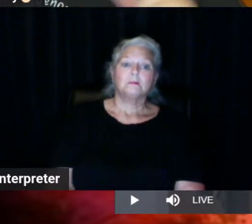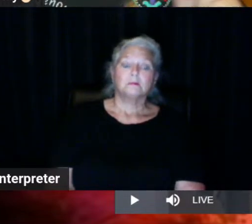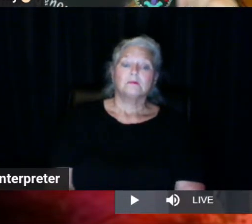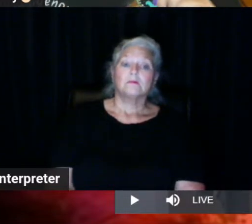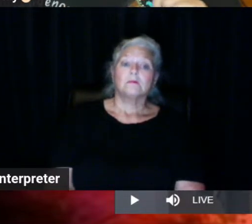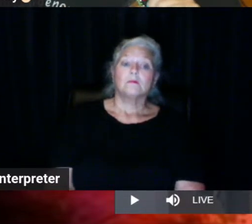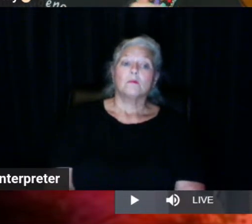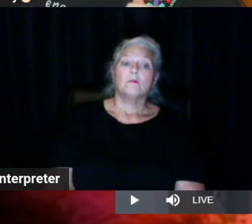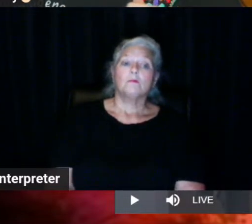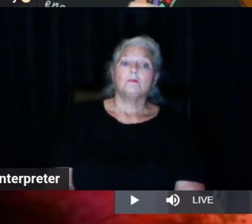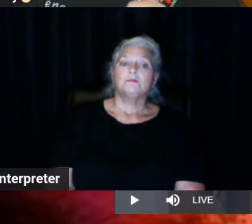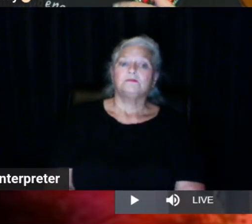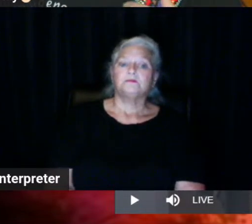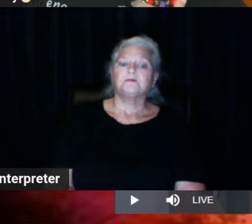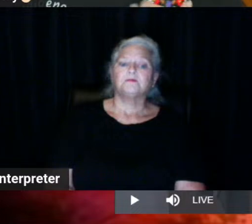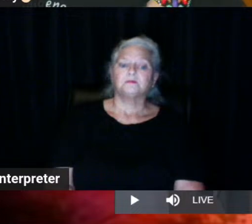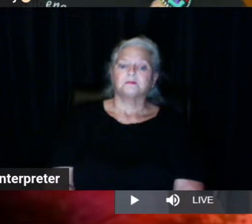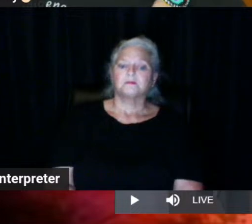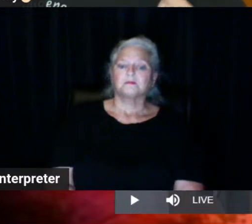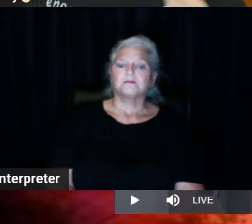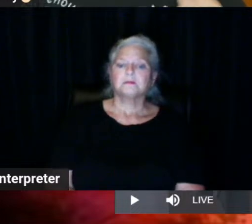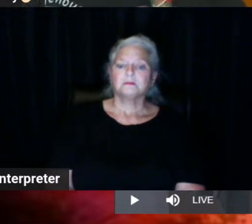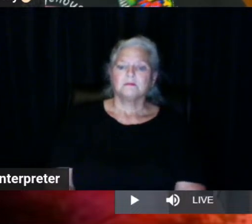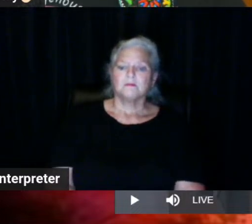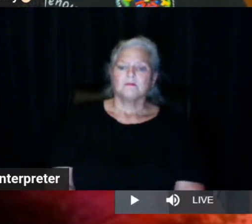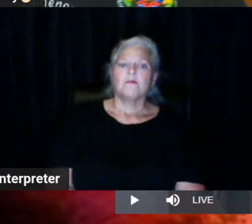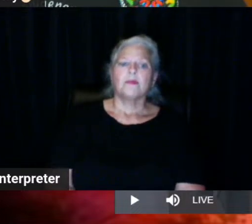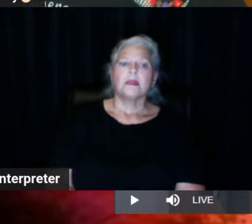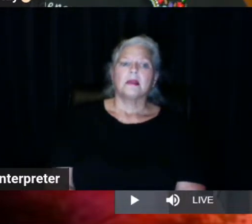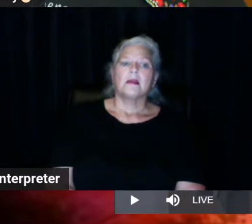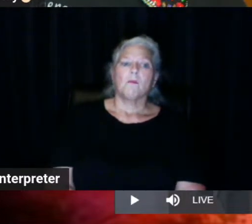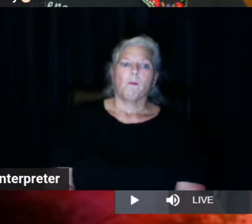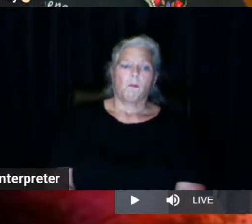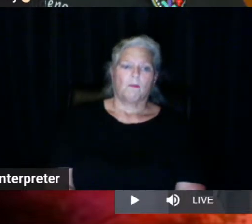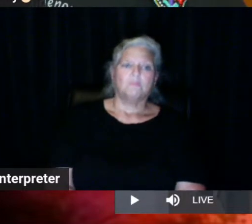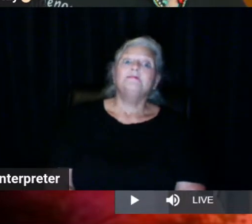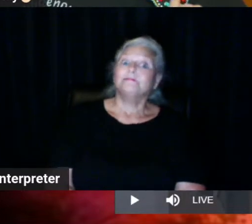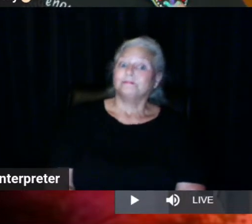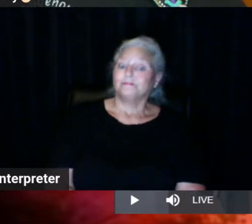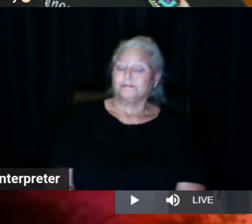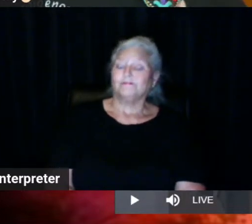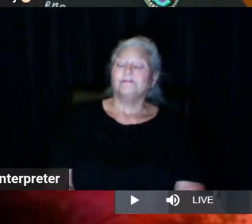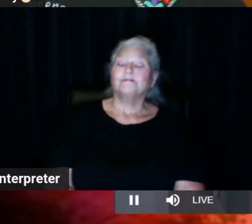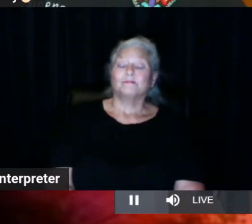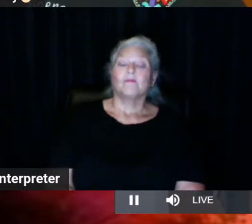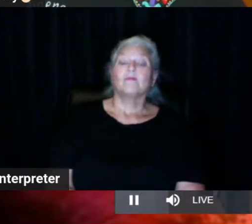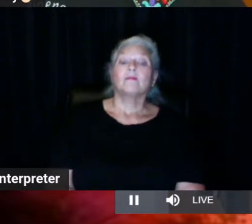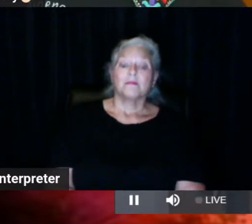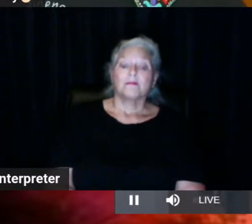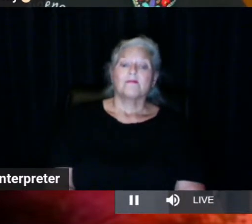Let's see if it gets worse. By the way, thank you, Miss Diane, for joining us.